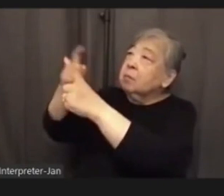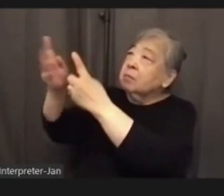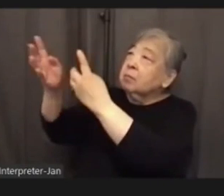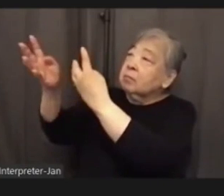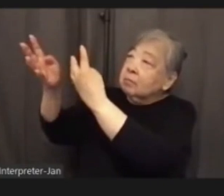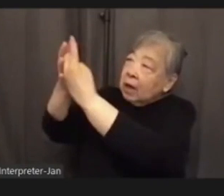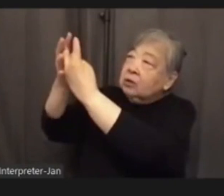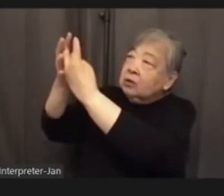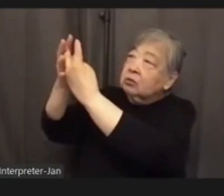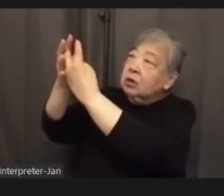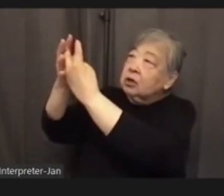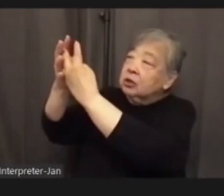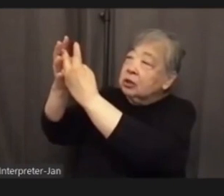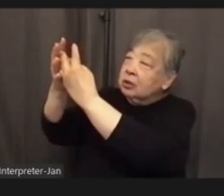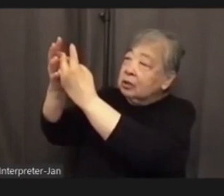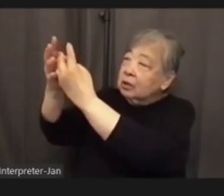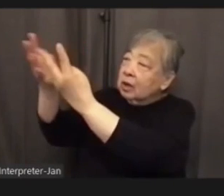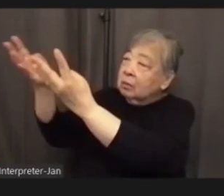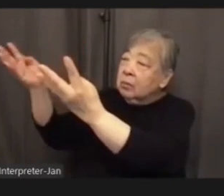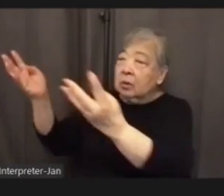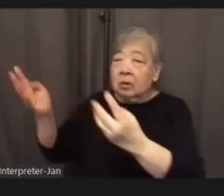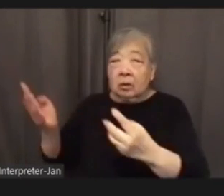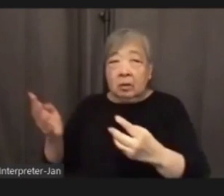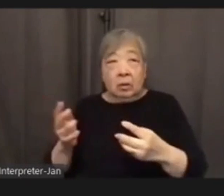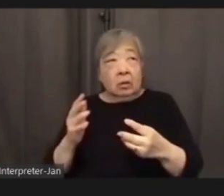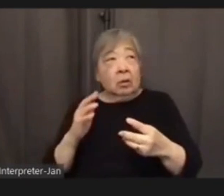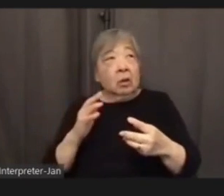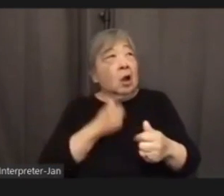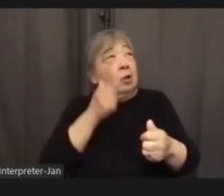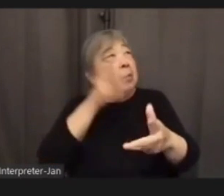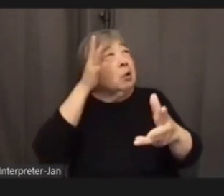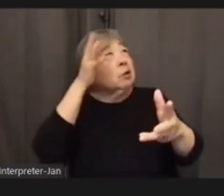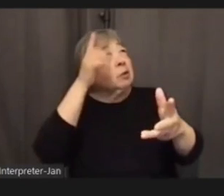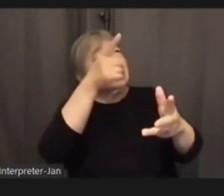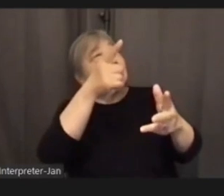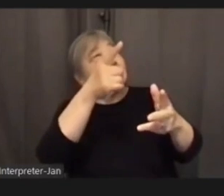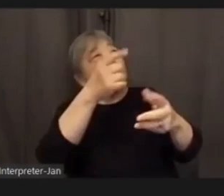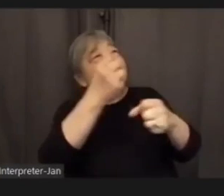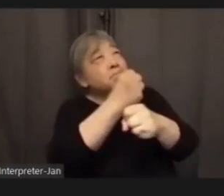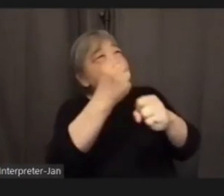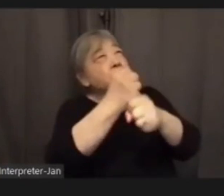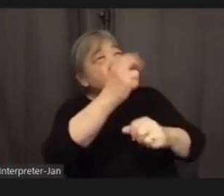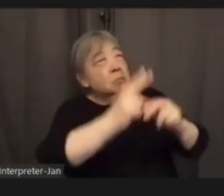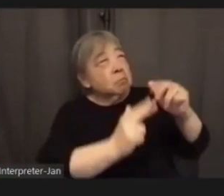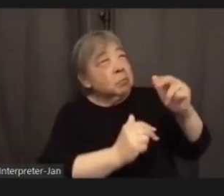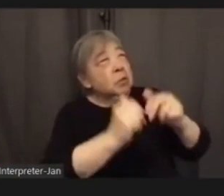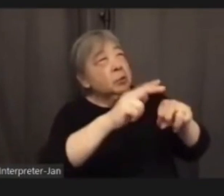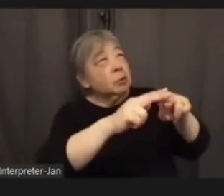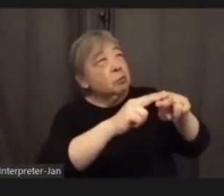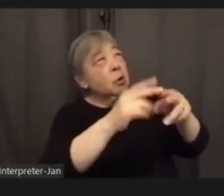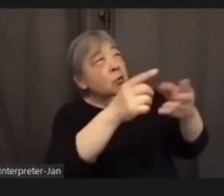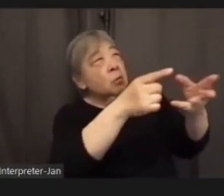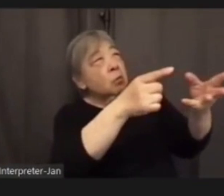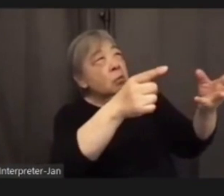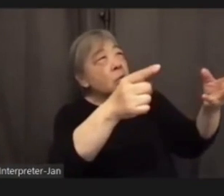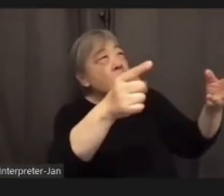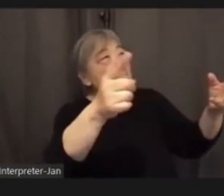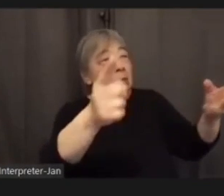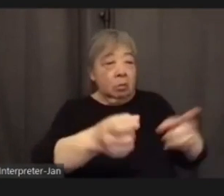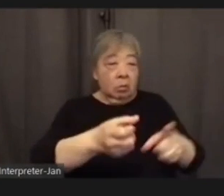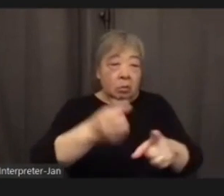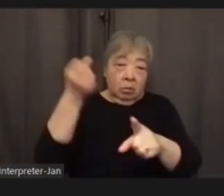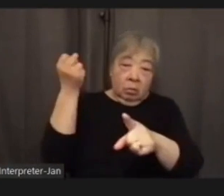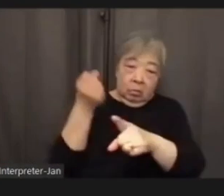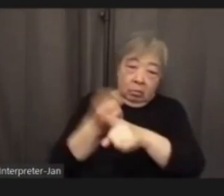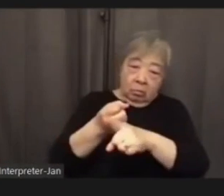sons and daughters of the railroad builder who leave their stamp